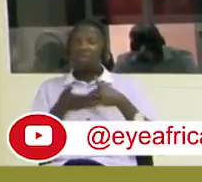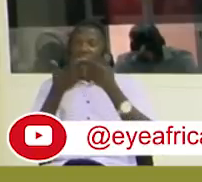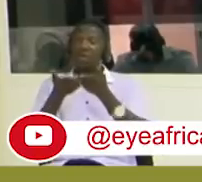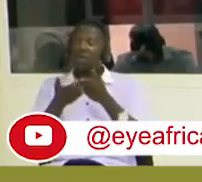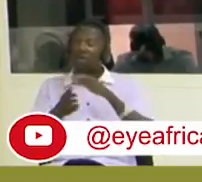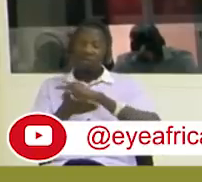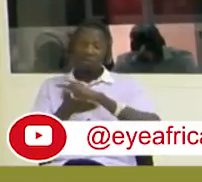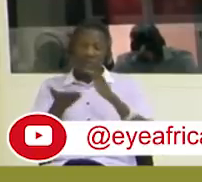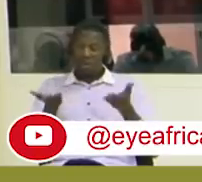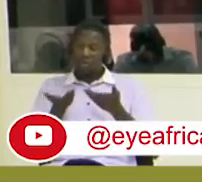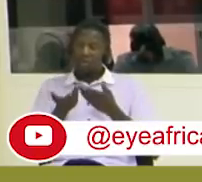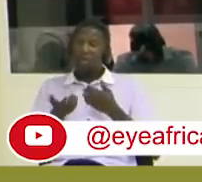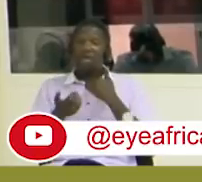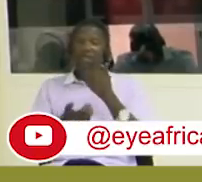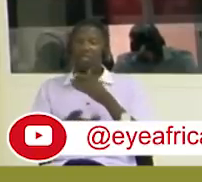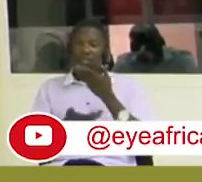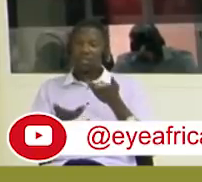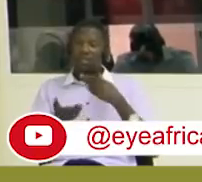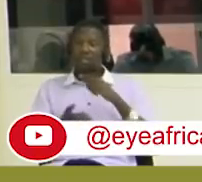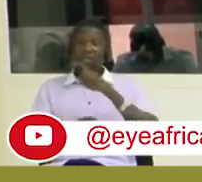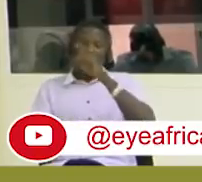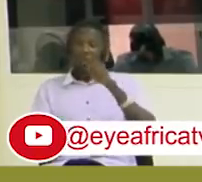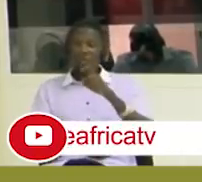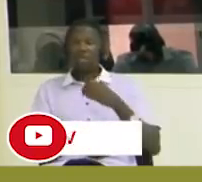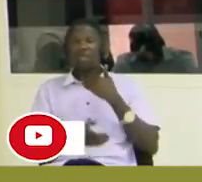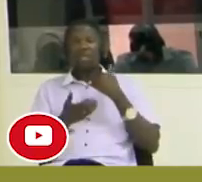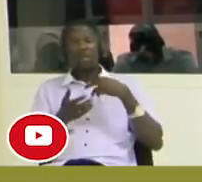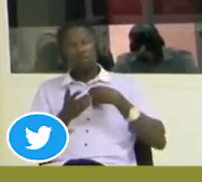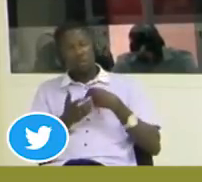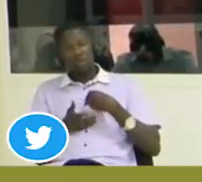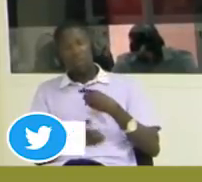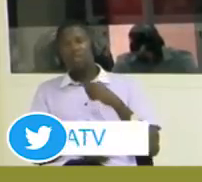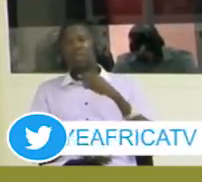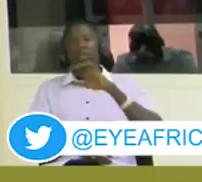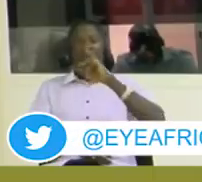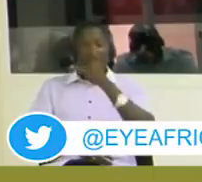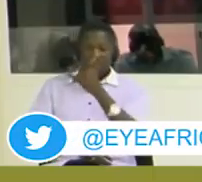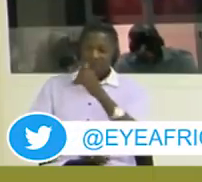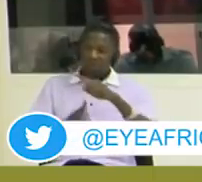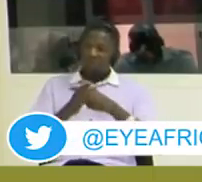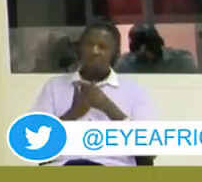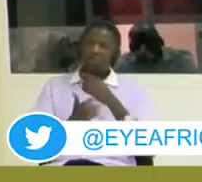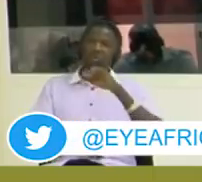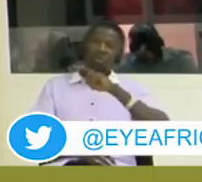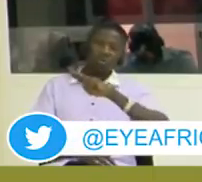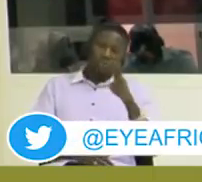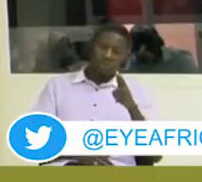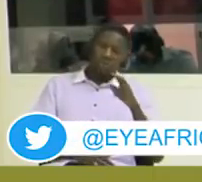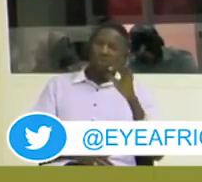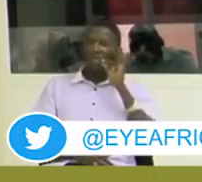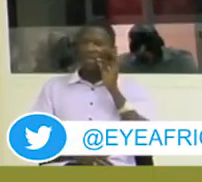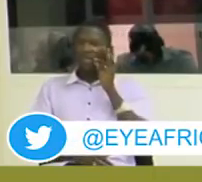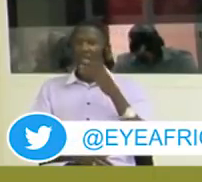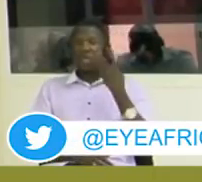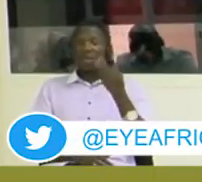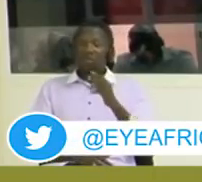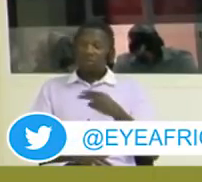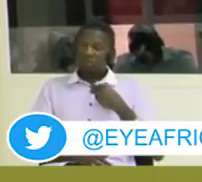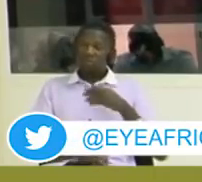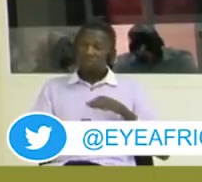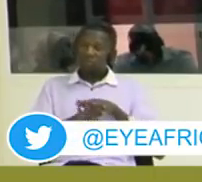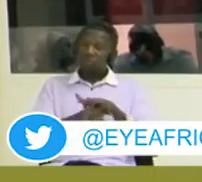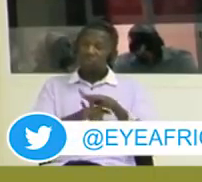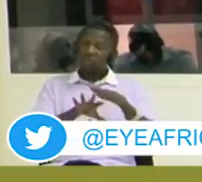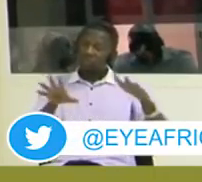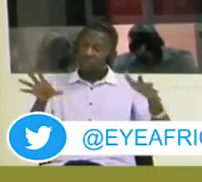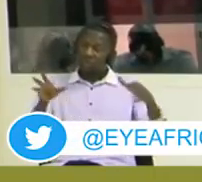is a question that required a yes or no answer. If you want to expatiate, by all means, go ahead. But you